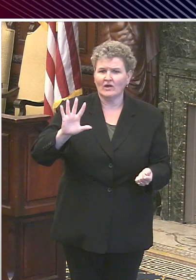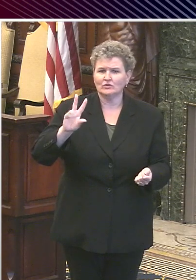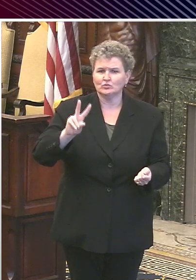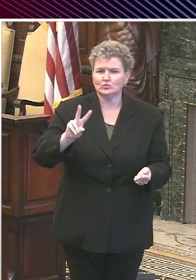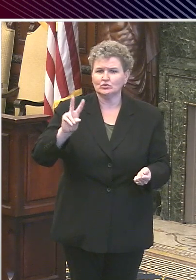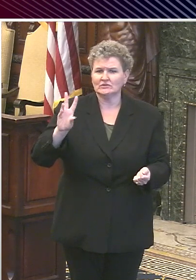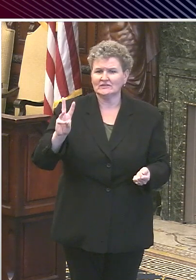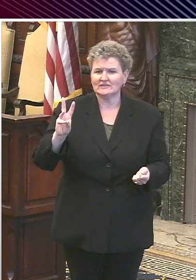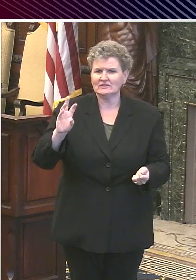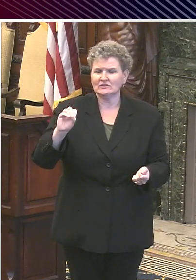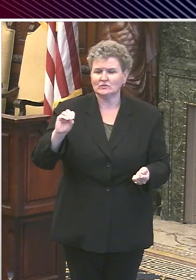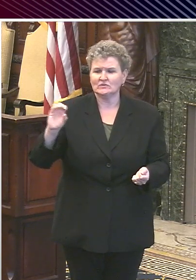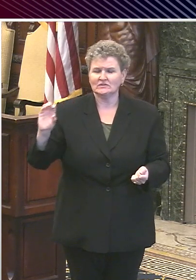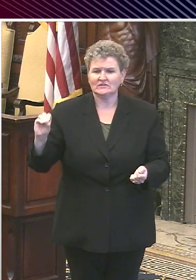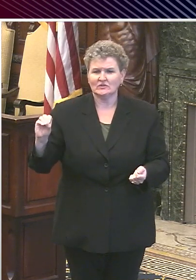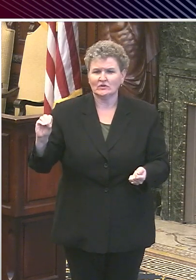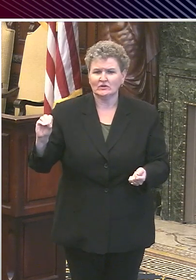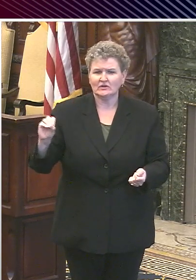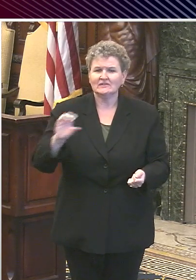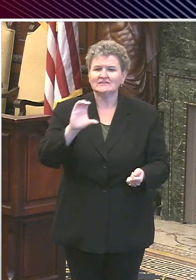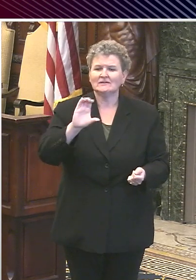888-545-2600 or visit